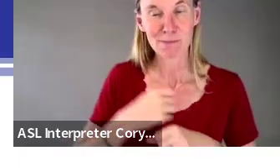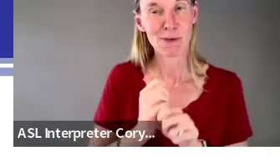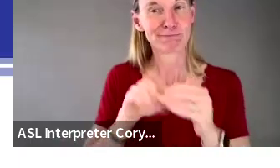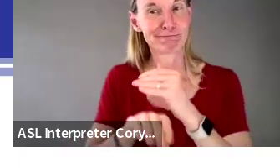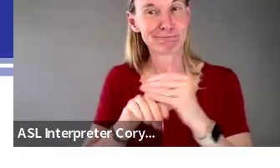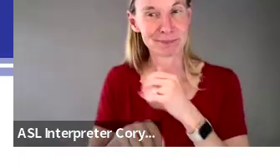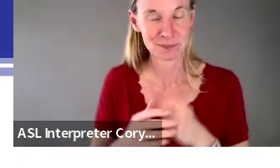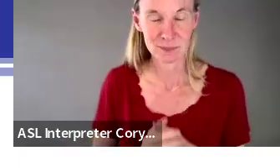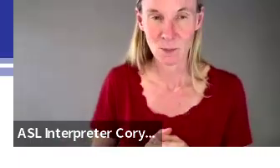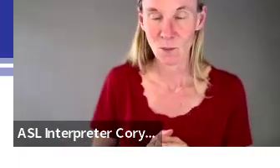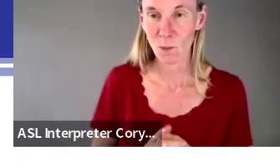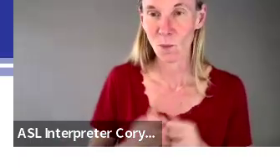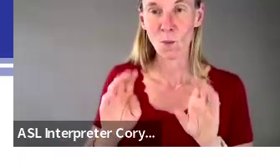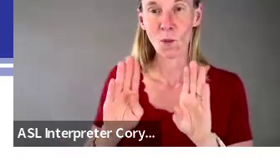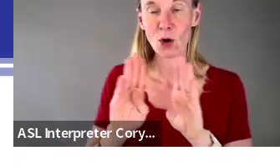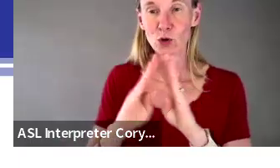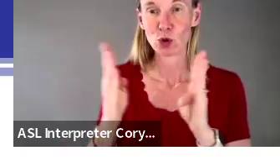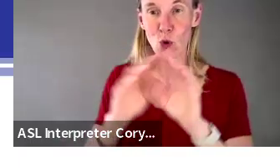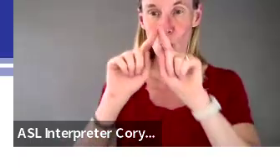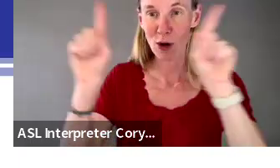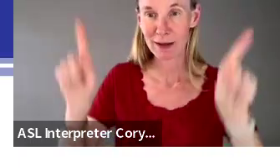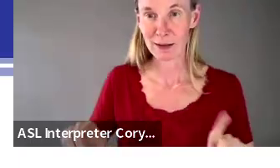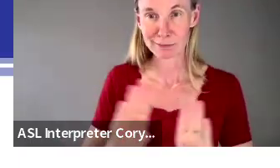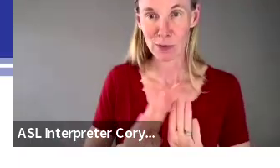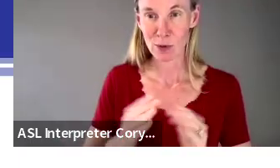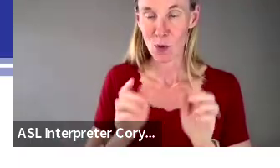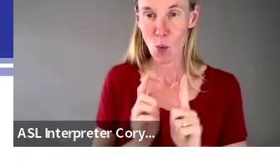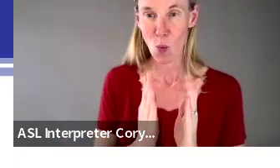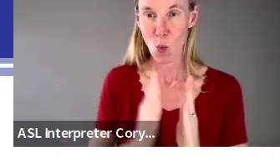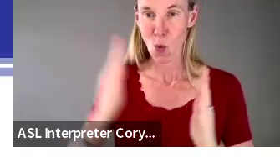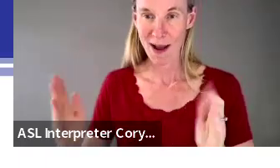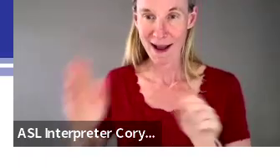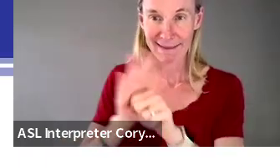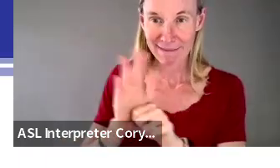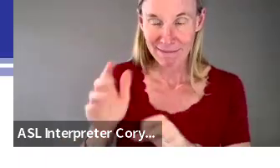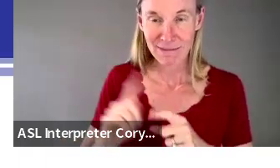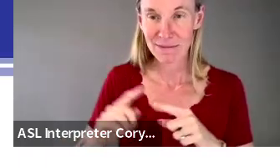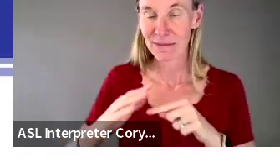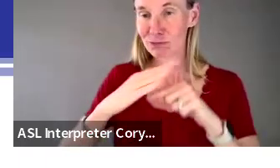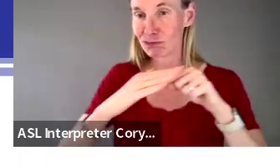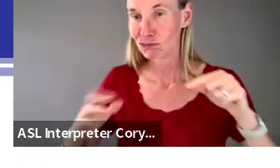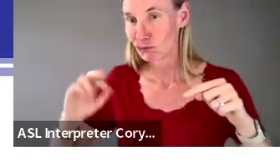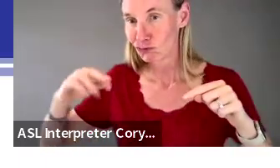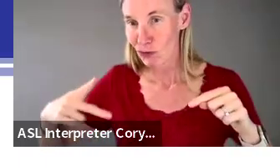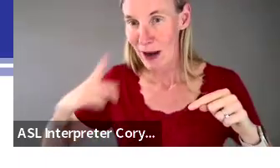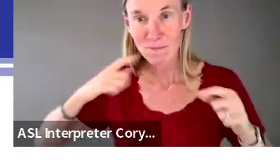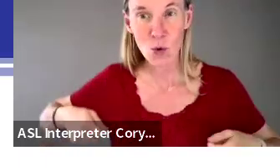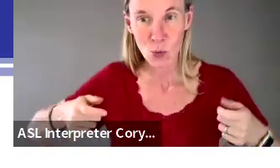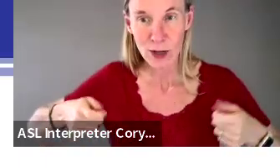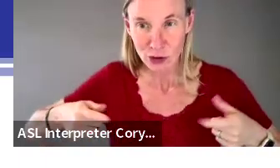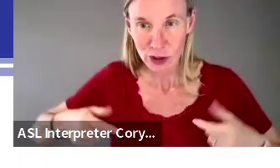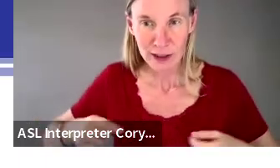So, are the doorways wide enough? Are there ramps for wheelchair